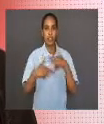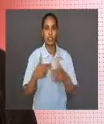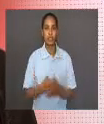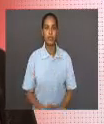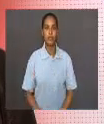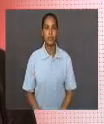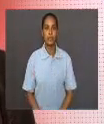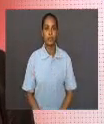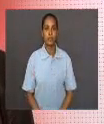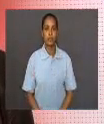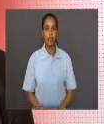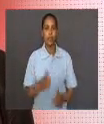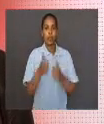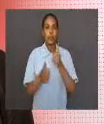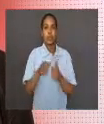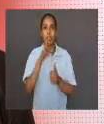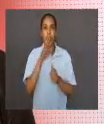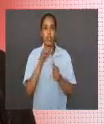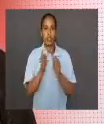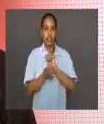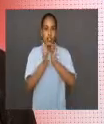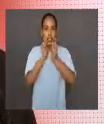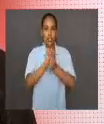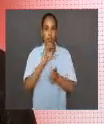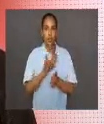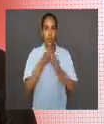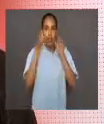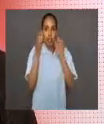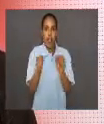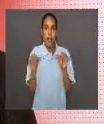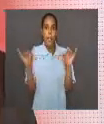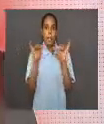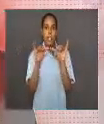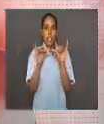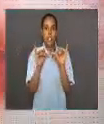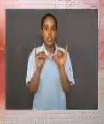reaction, which are changes we can measure.